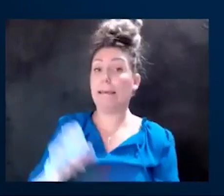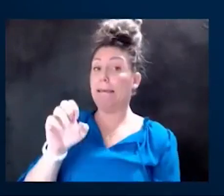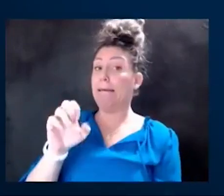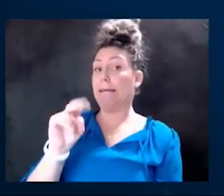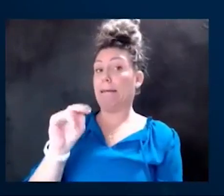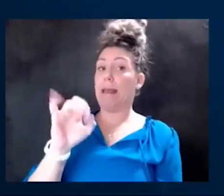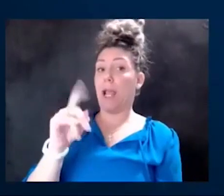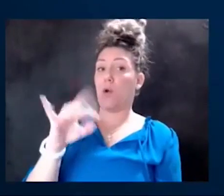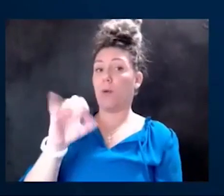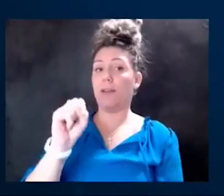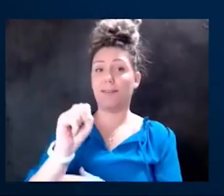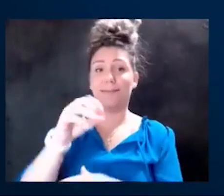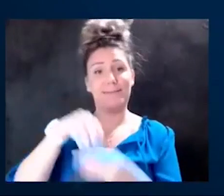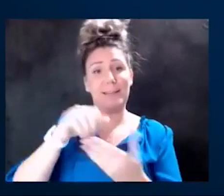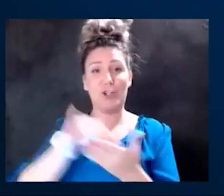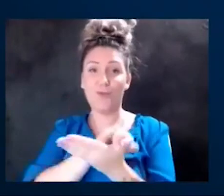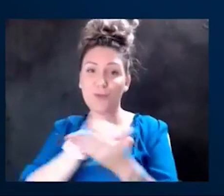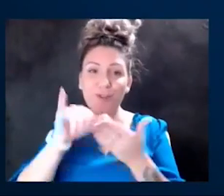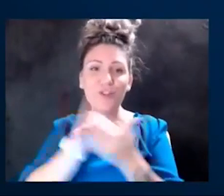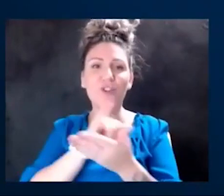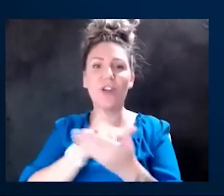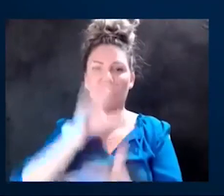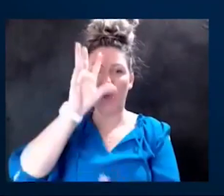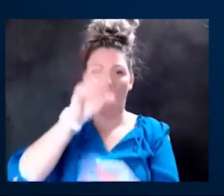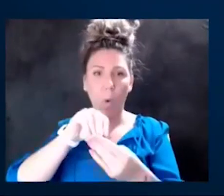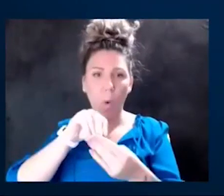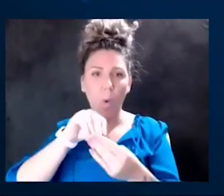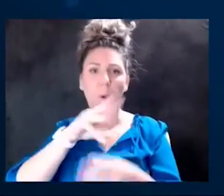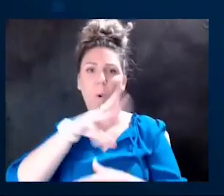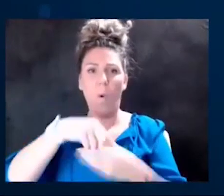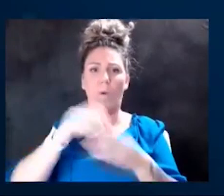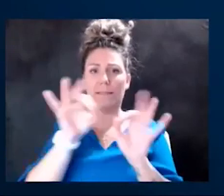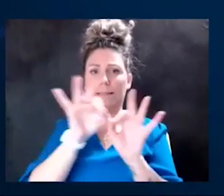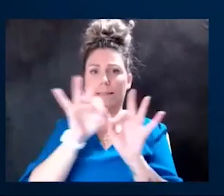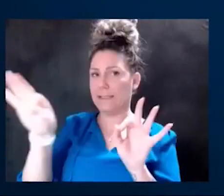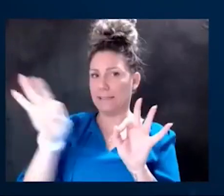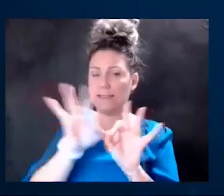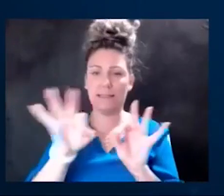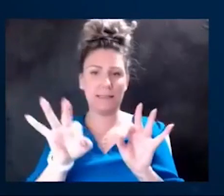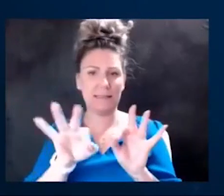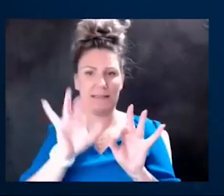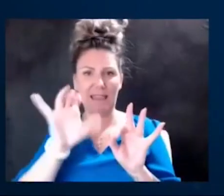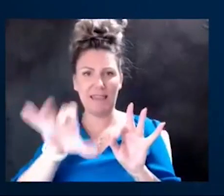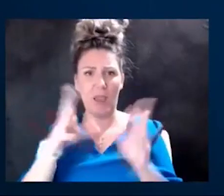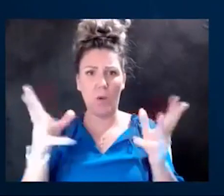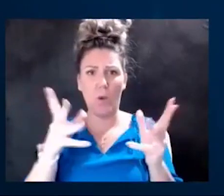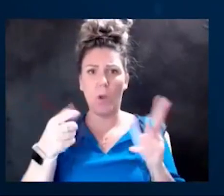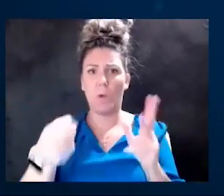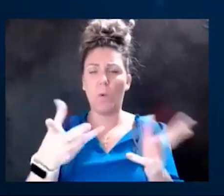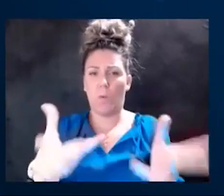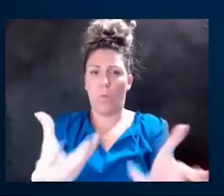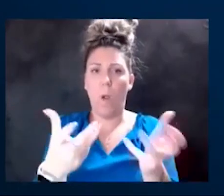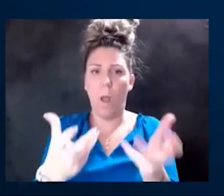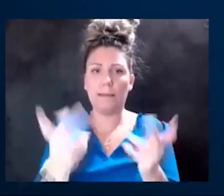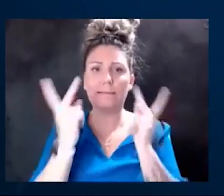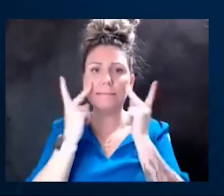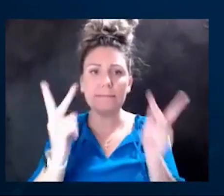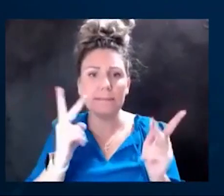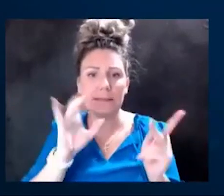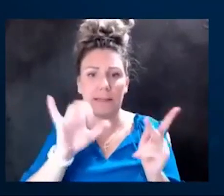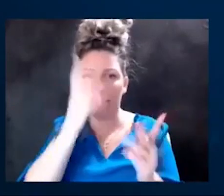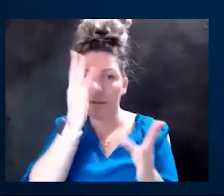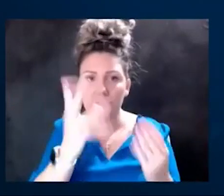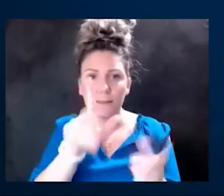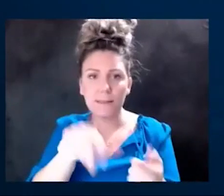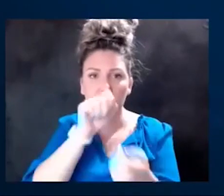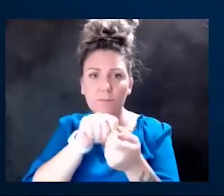York. They're using a whole sentence that tells us the insight they want us to see in that data.